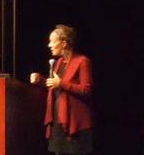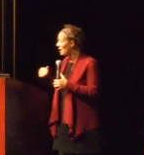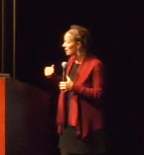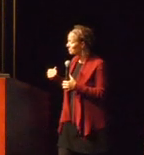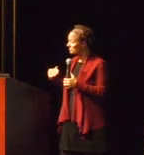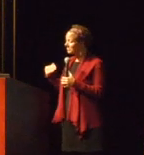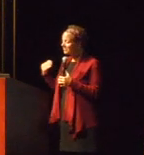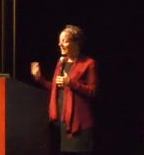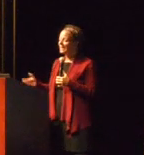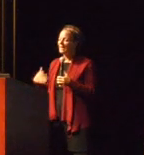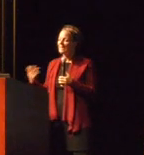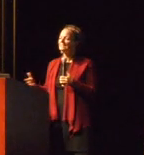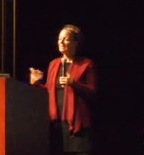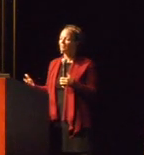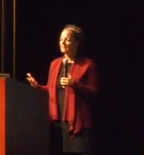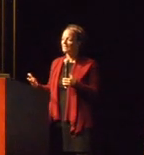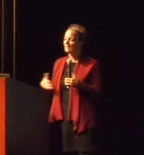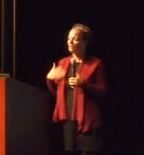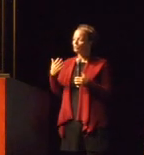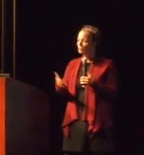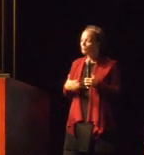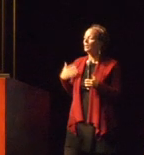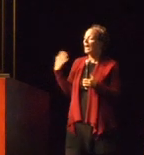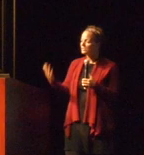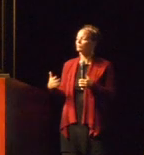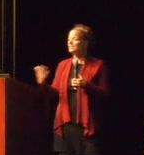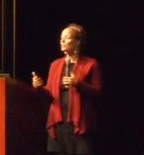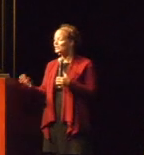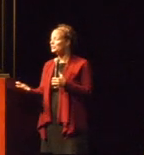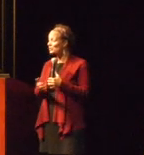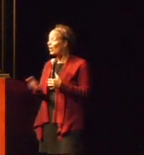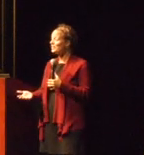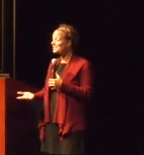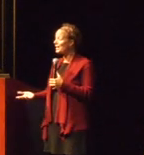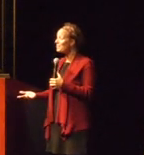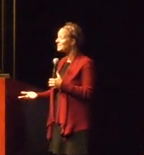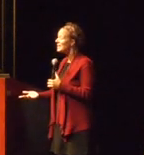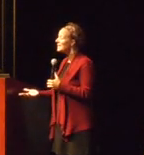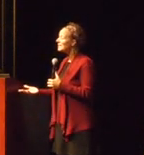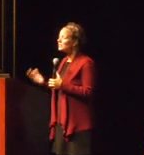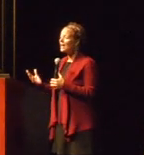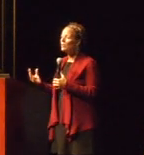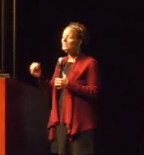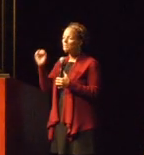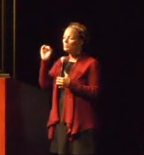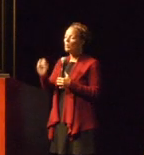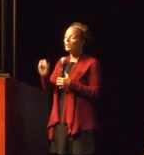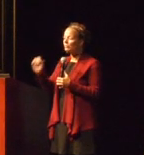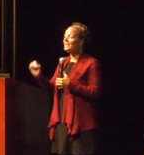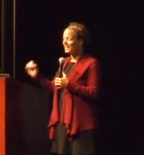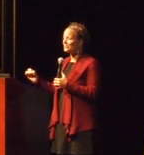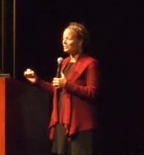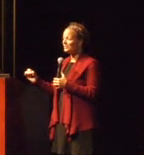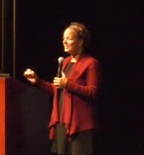one. And I say that because I think as you ask race questions on this campus, there's not always going to be